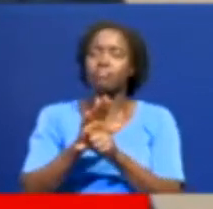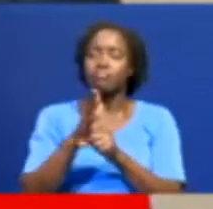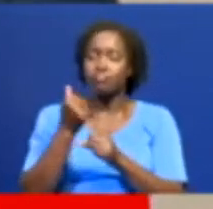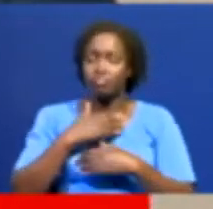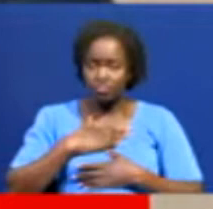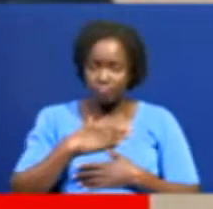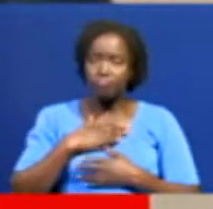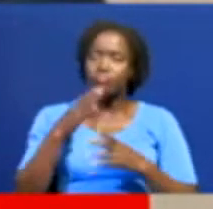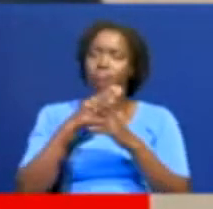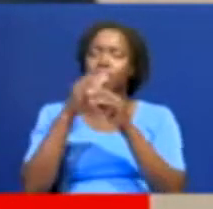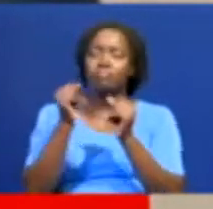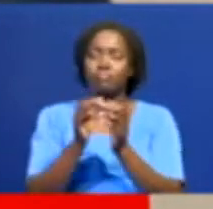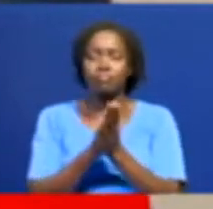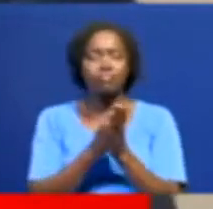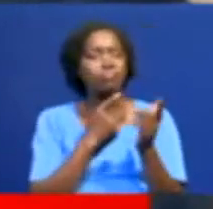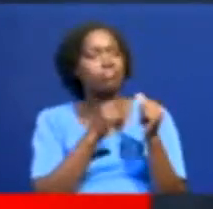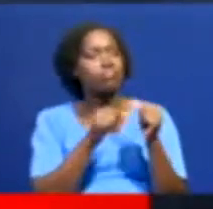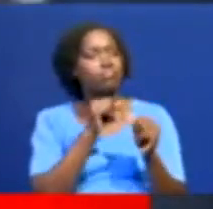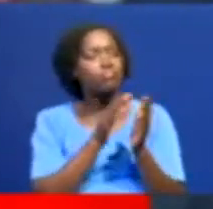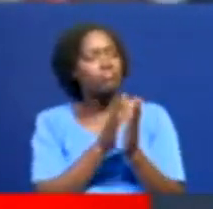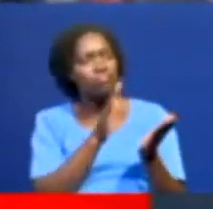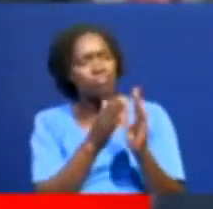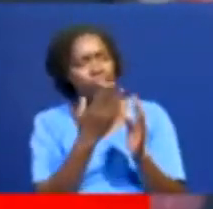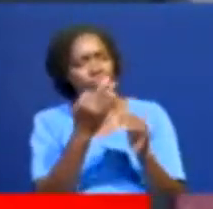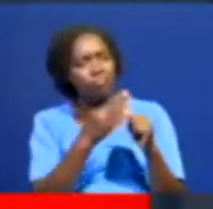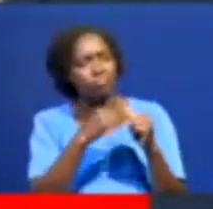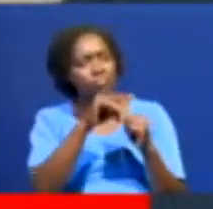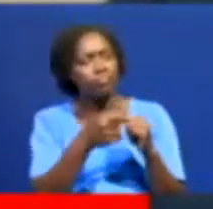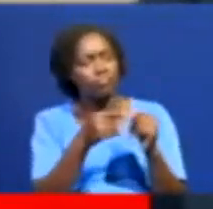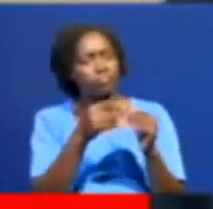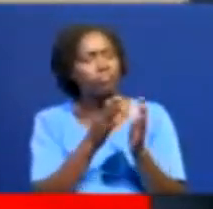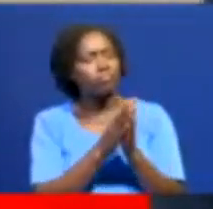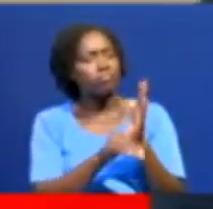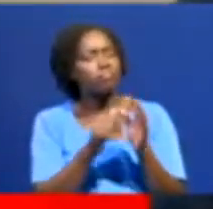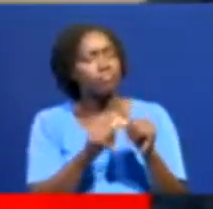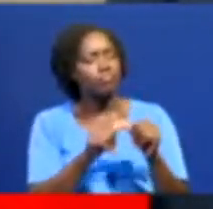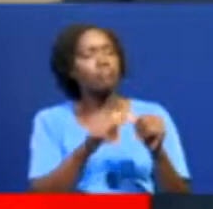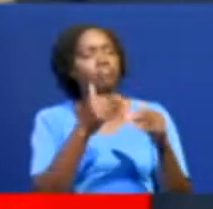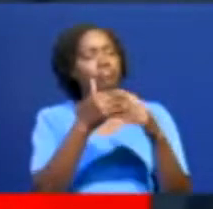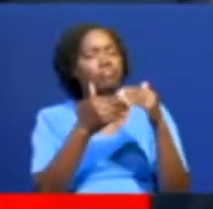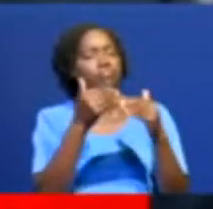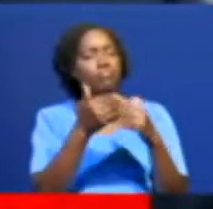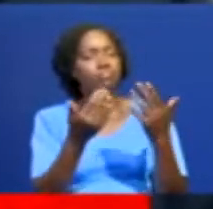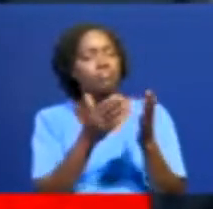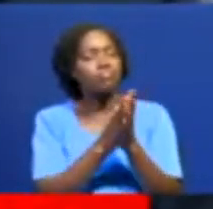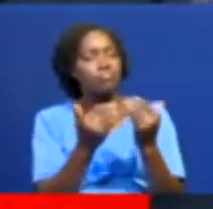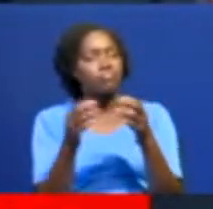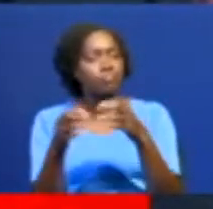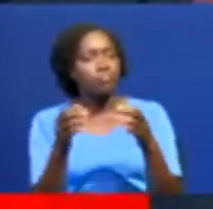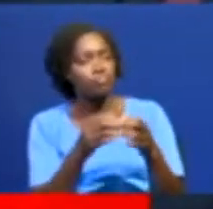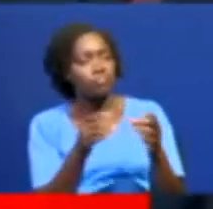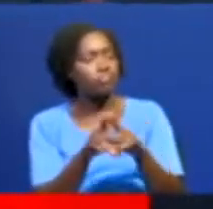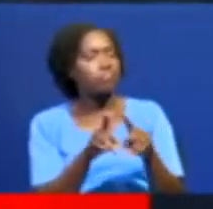the President. You talked about around 48,000 houses under construction. I'd like you to categorize them, right, according to